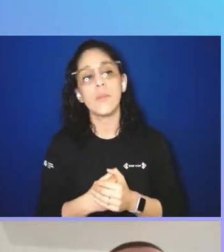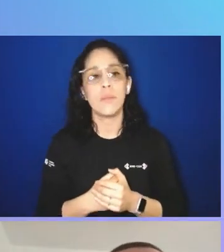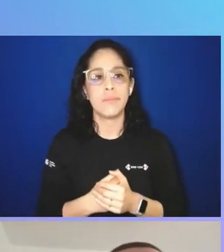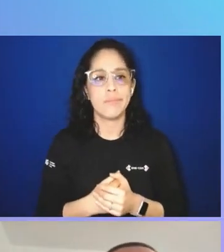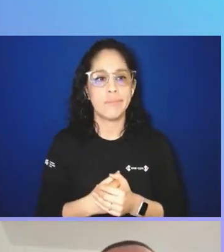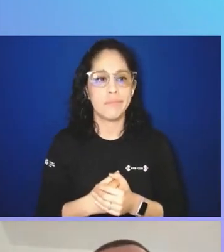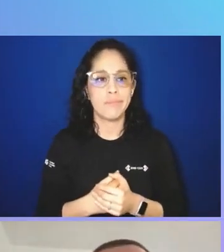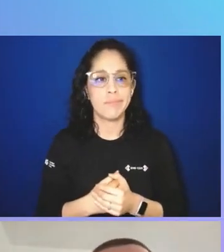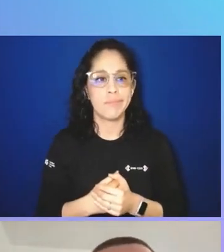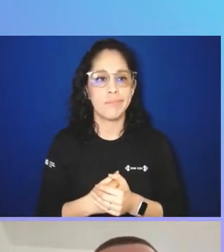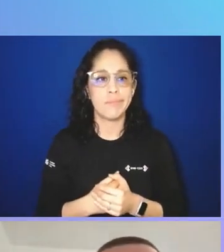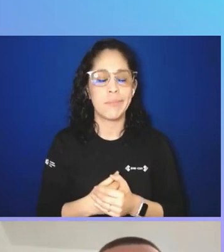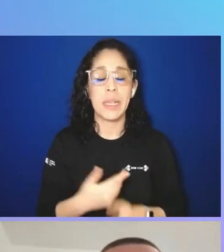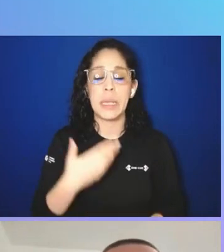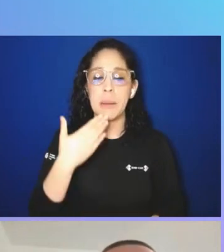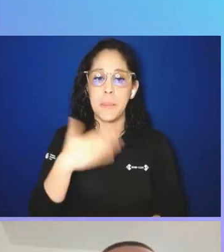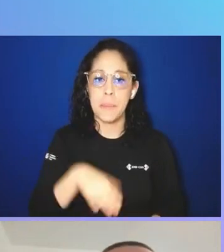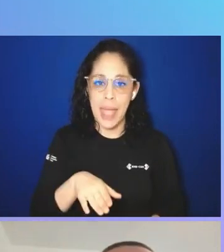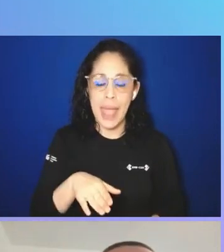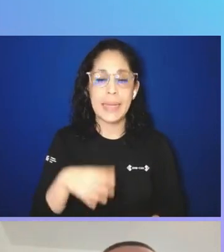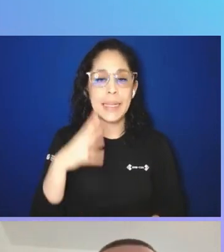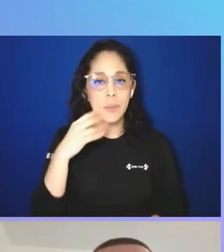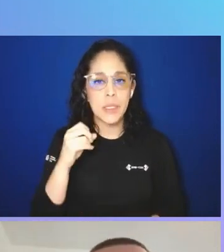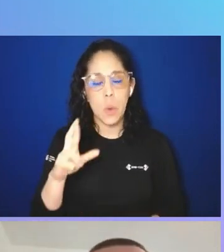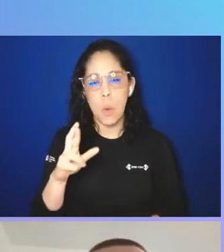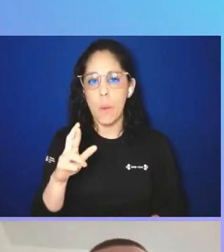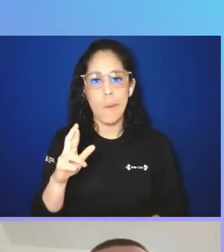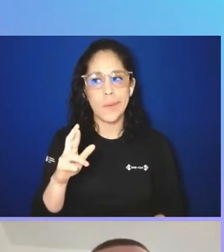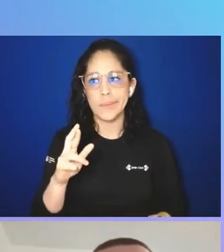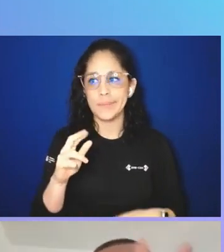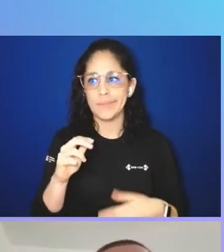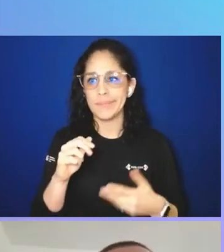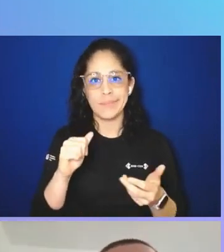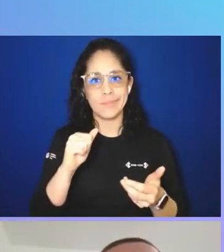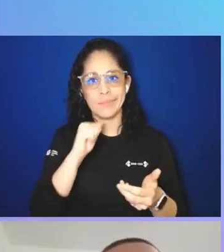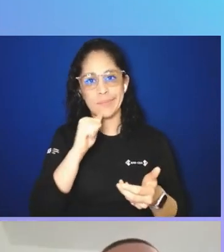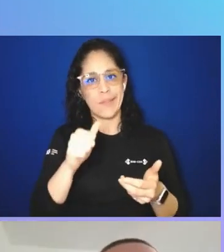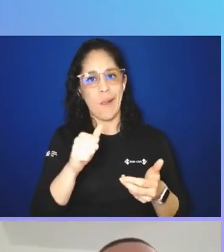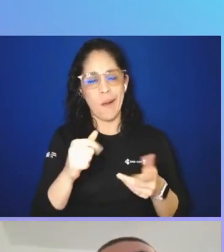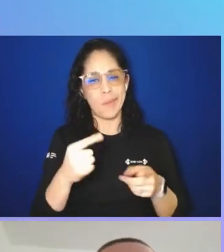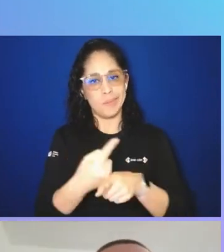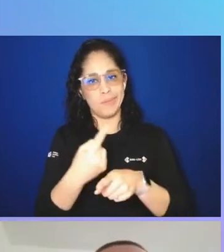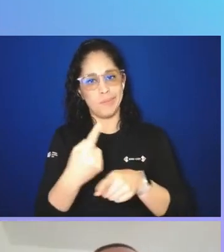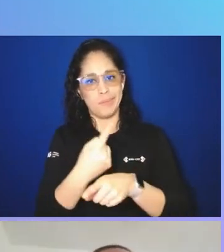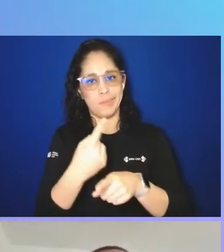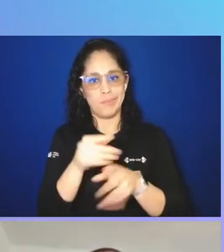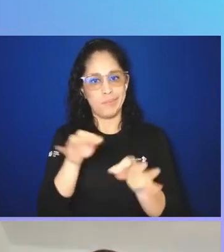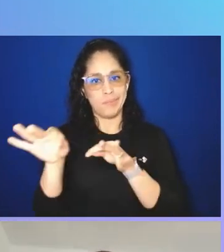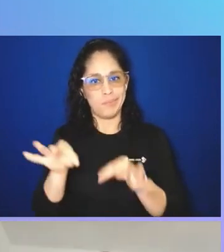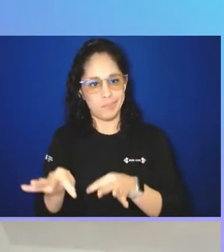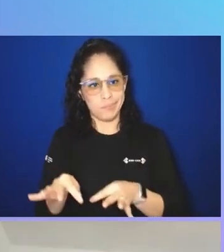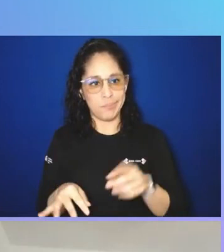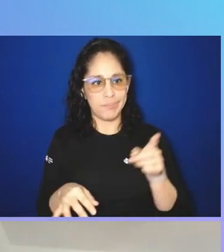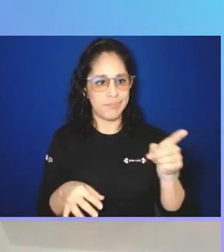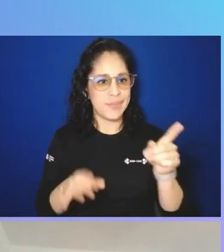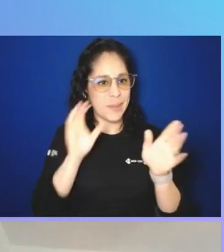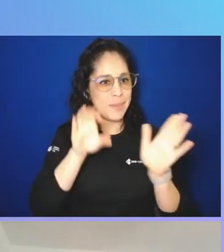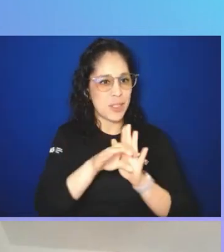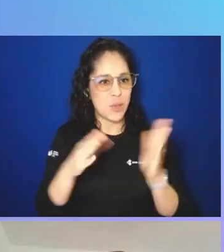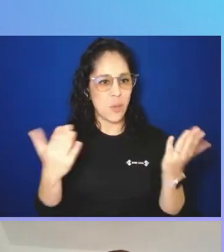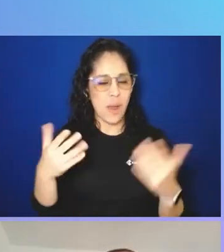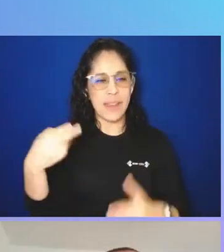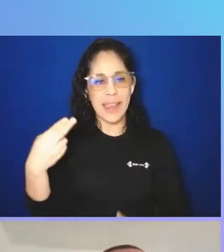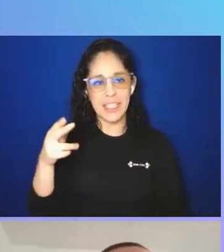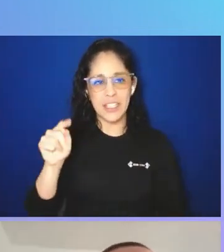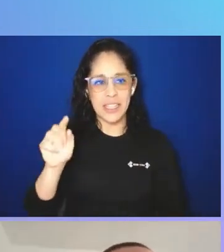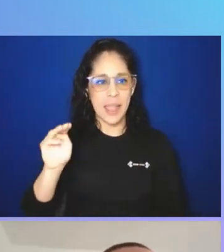Misleading or plain bad experiences are not necessarily inaccessible ones. And pictured here is a hyperlink, or the HTML for a